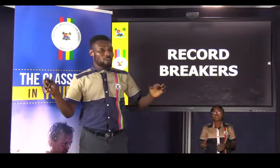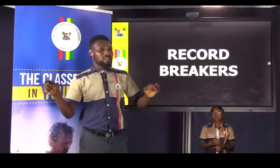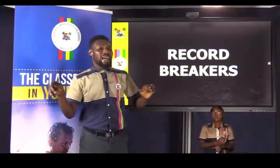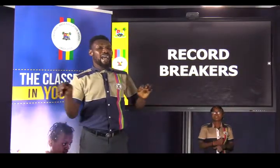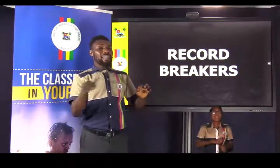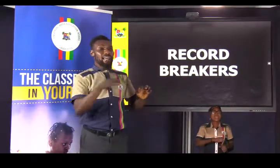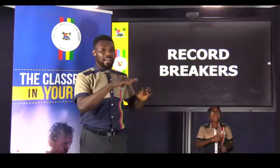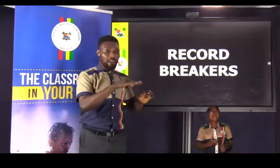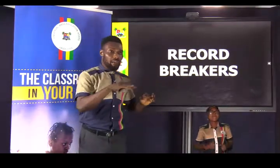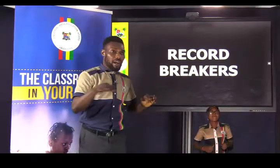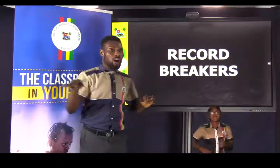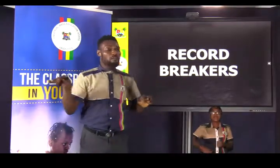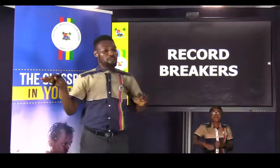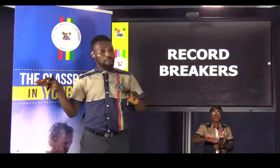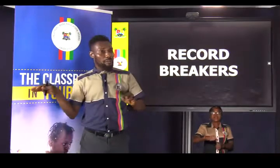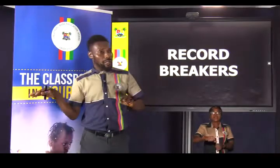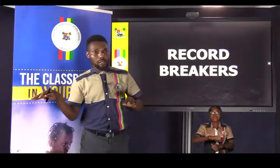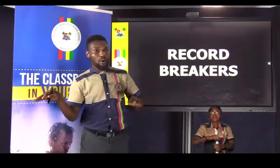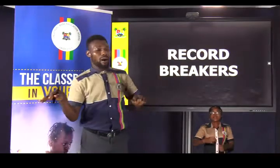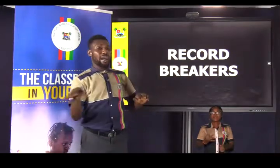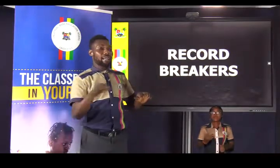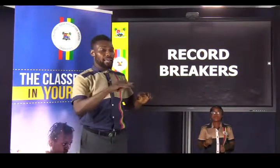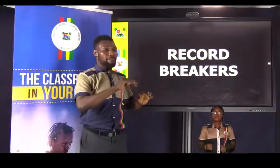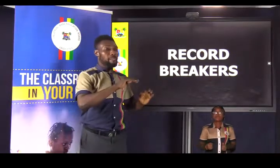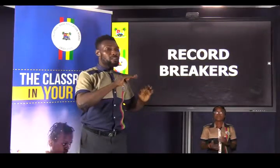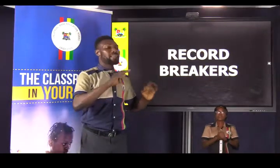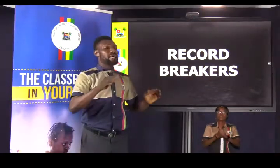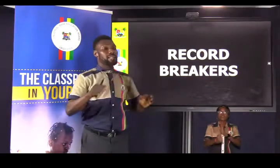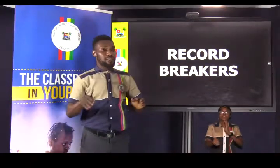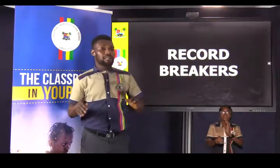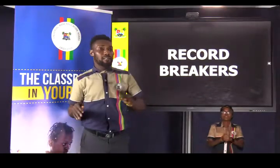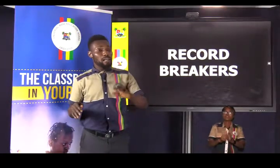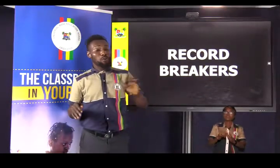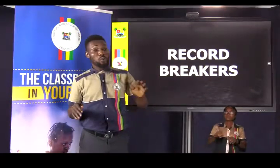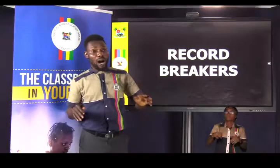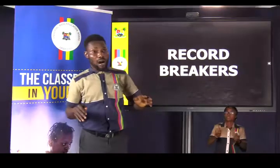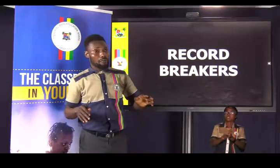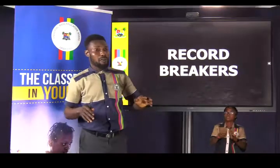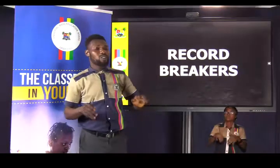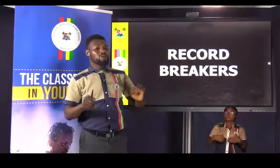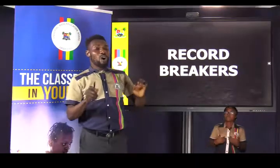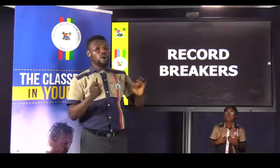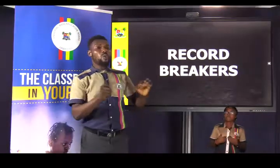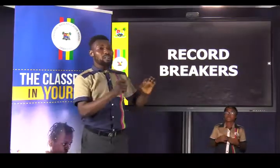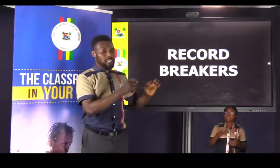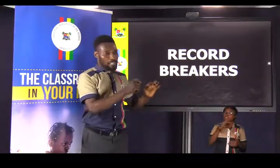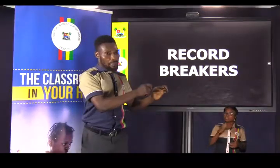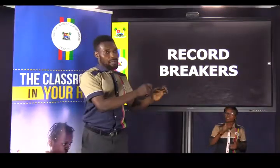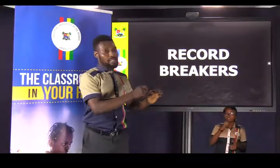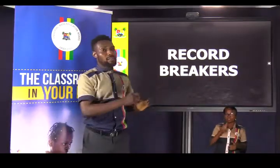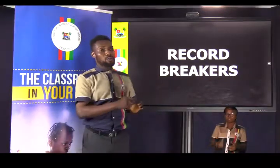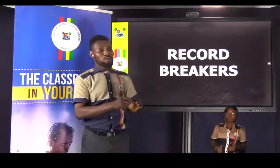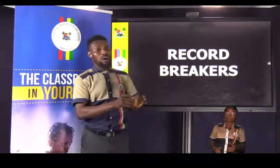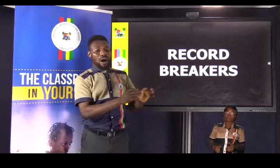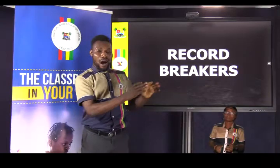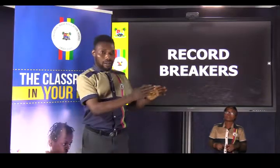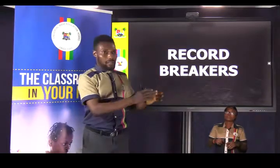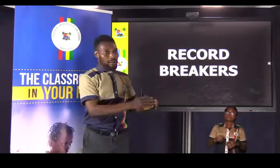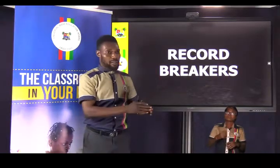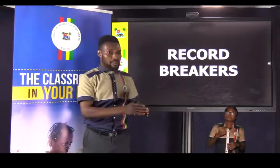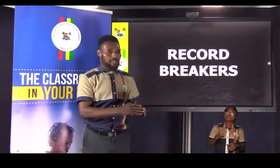cuts across any area of your field or any skills that you have. It's not only limited